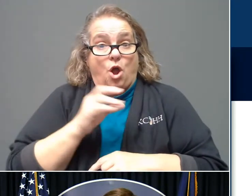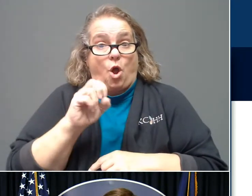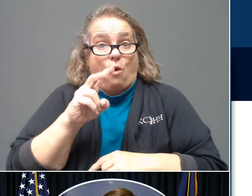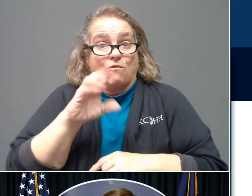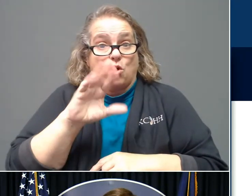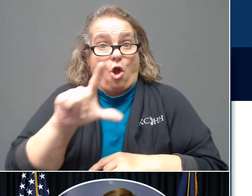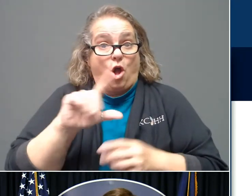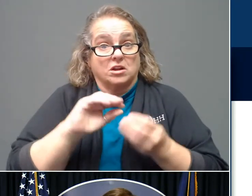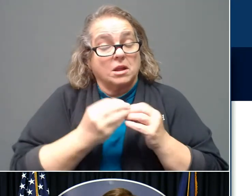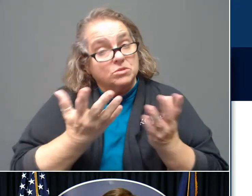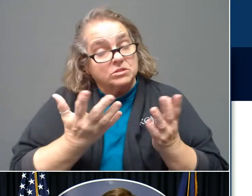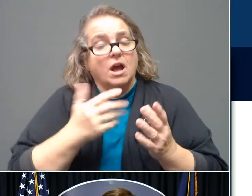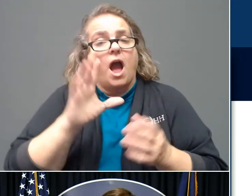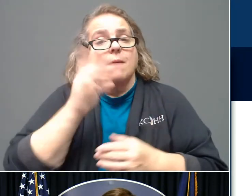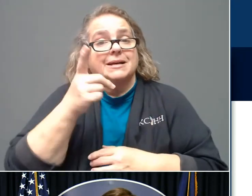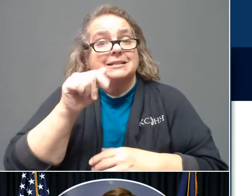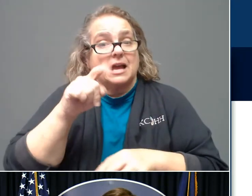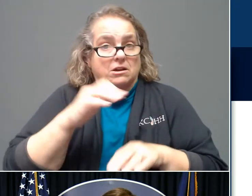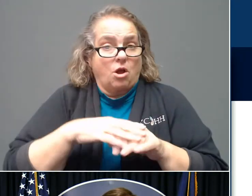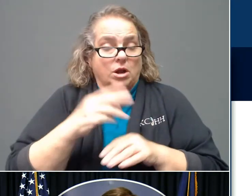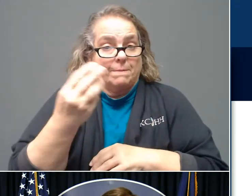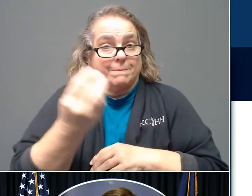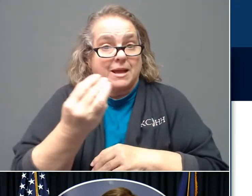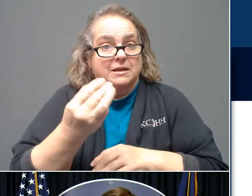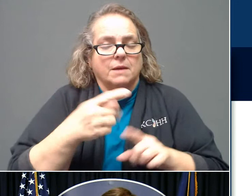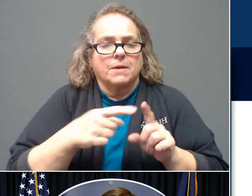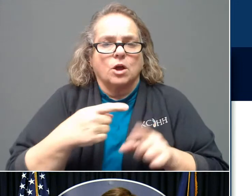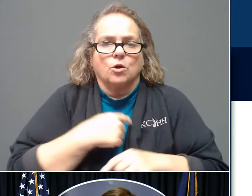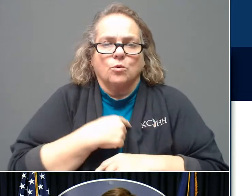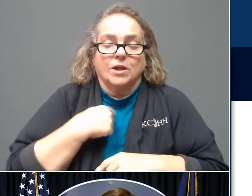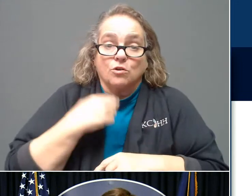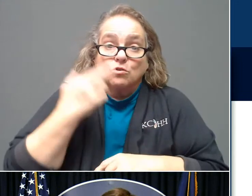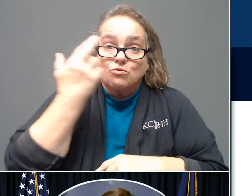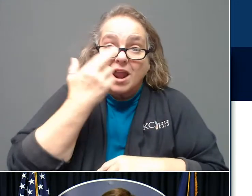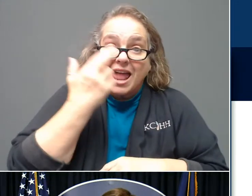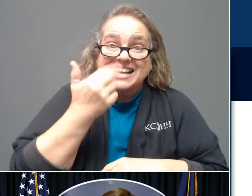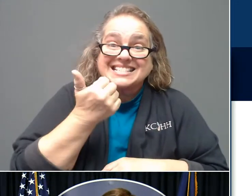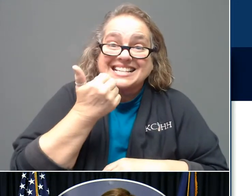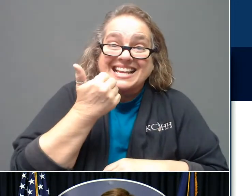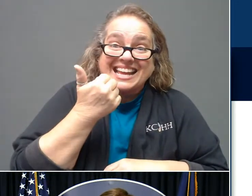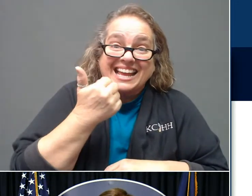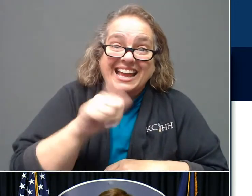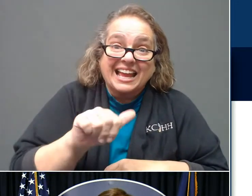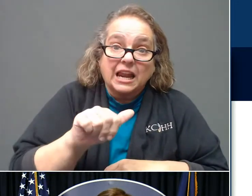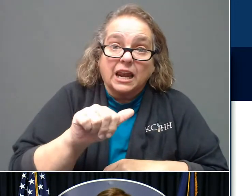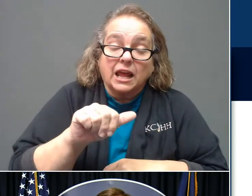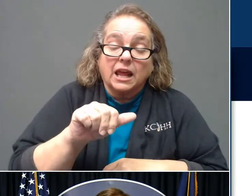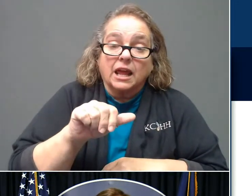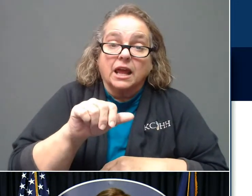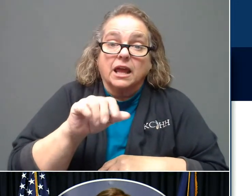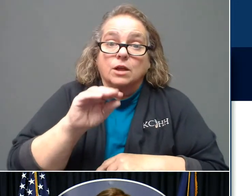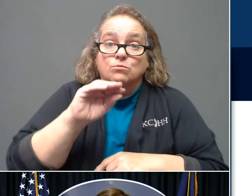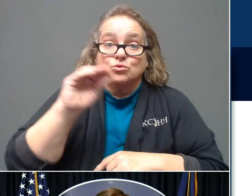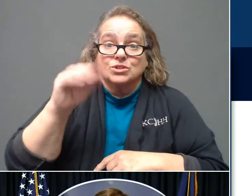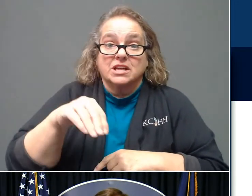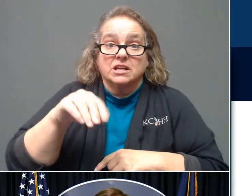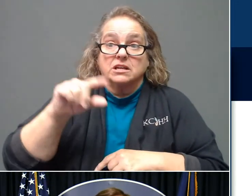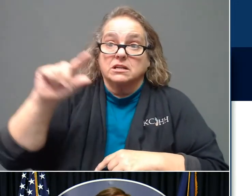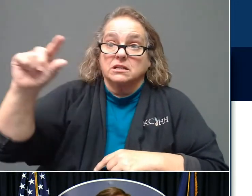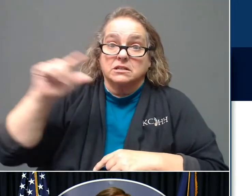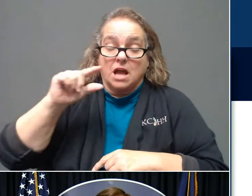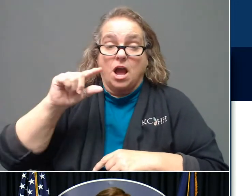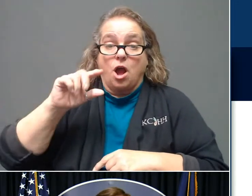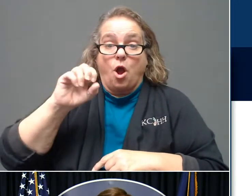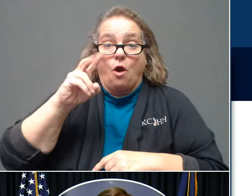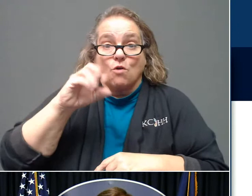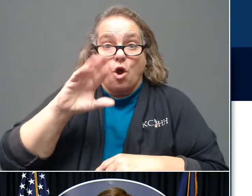we realized that anything allocated had been put in our overall number of vaccines in Kentucky, when